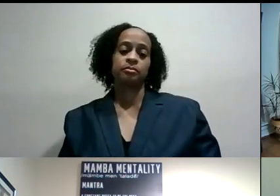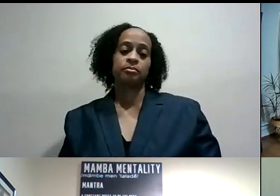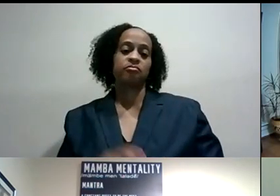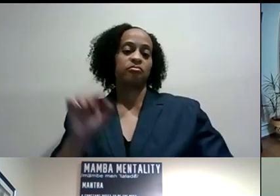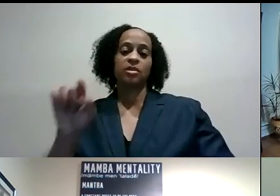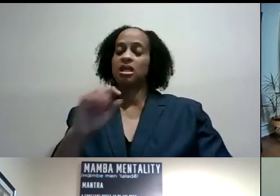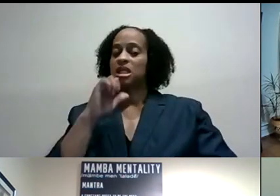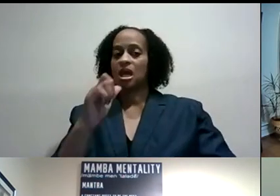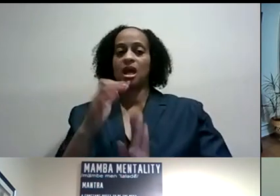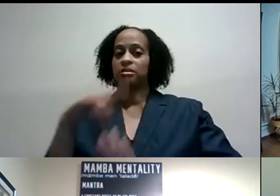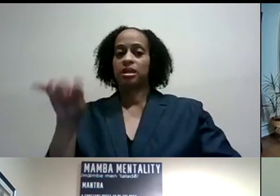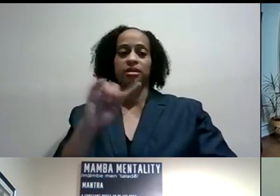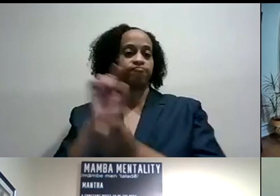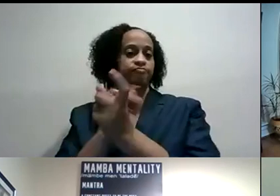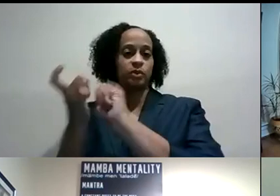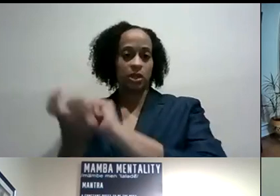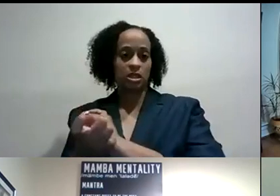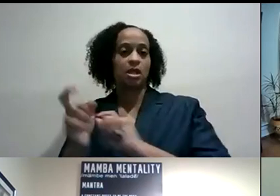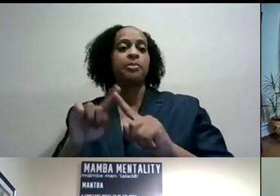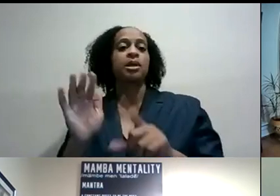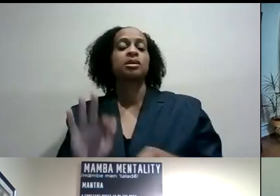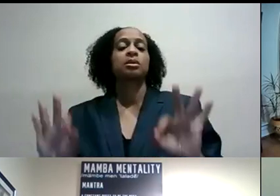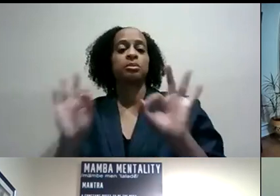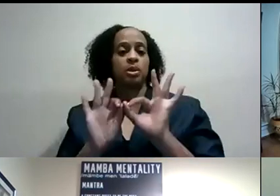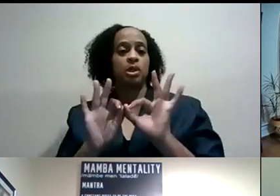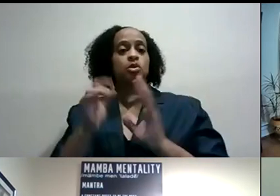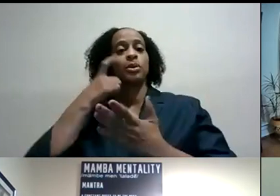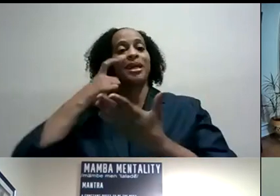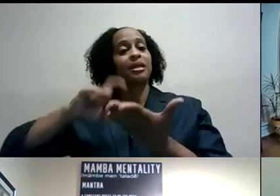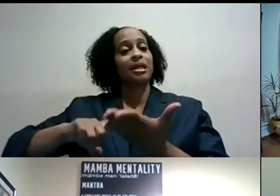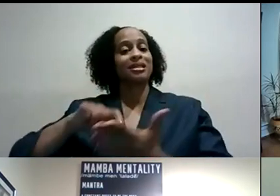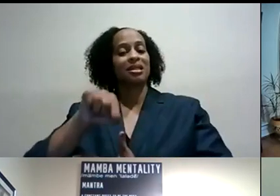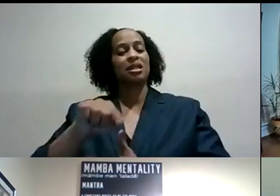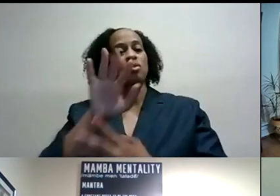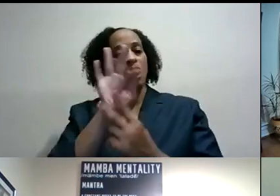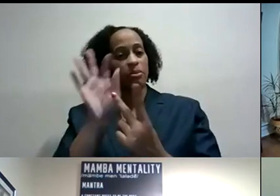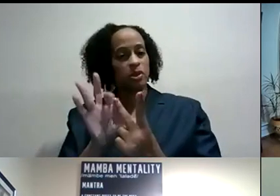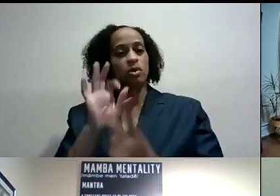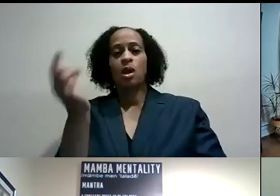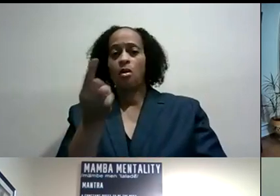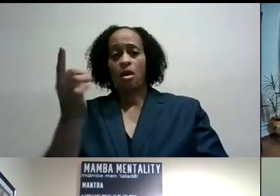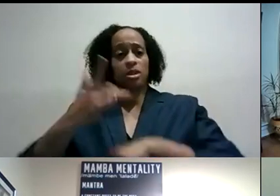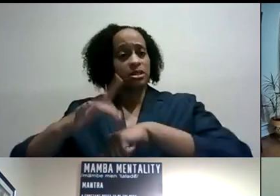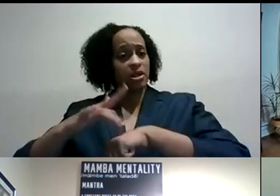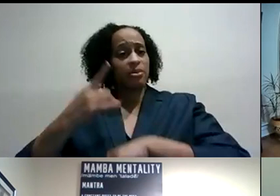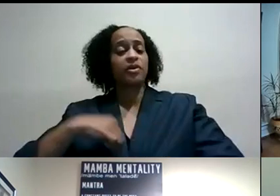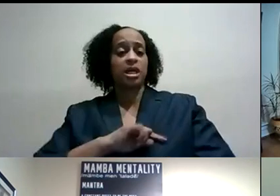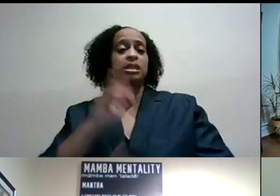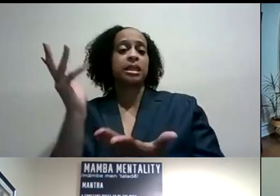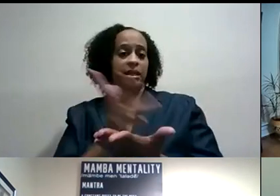he didn't make that recognition. But it's important to recognize that these options are always there for us to take advantage